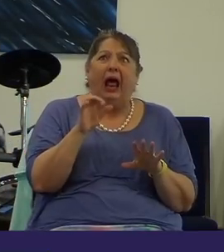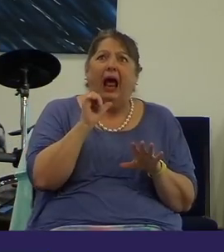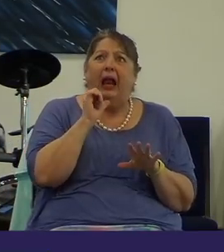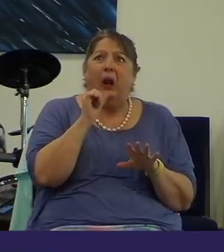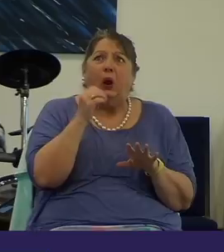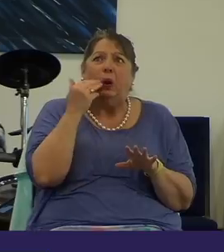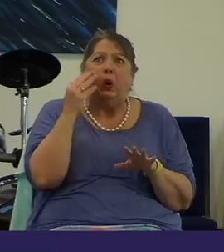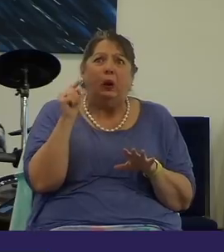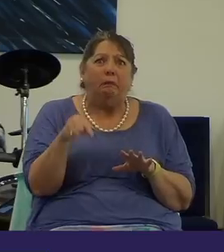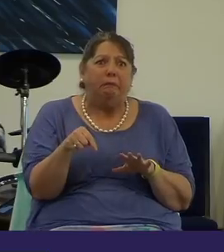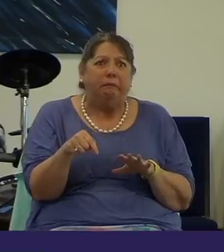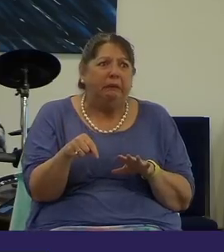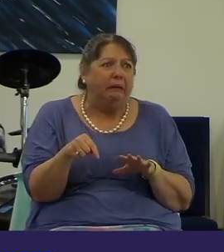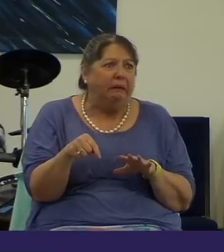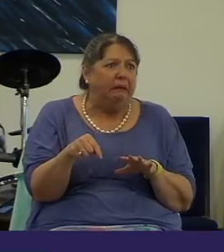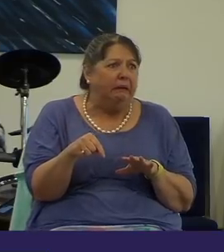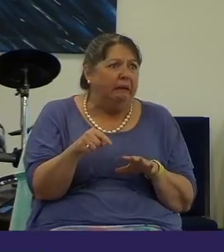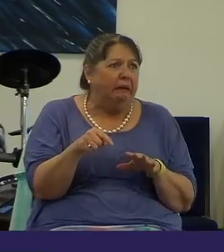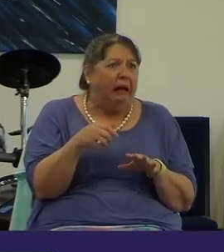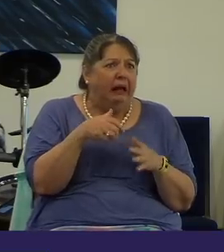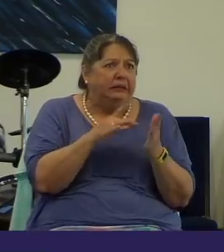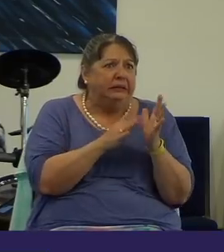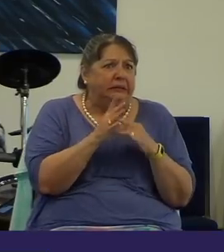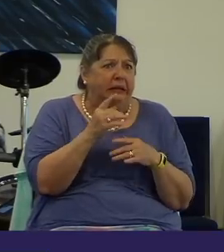different times, not once, but three times.